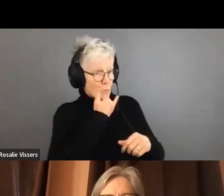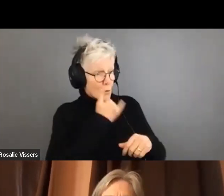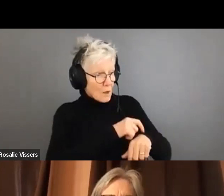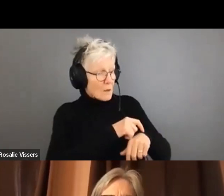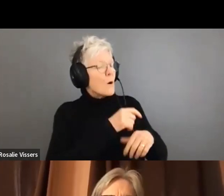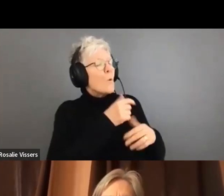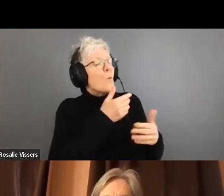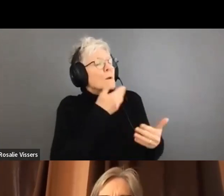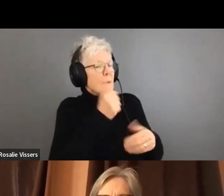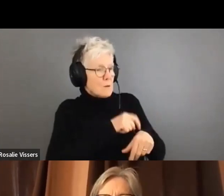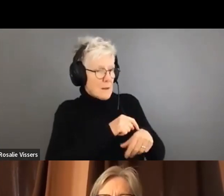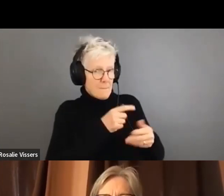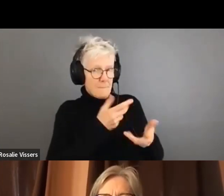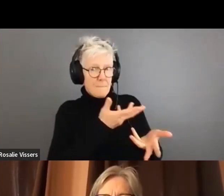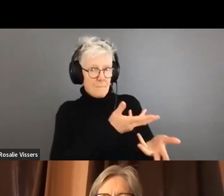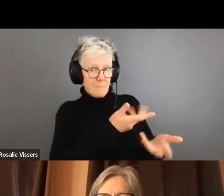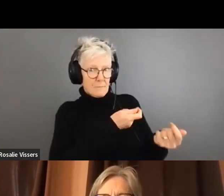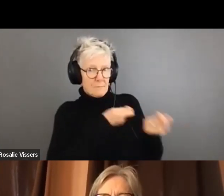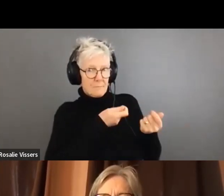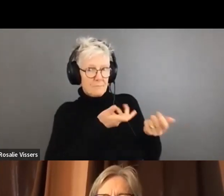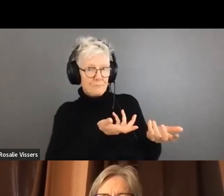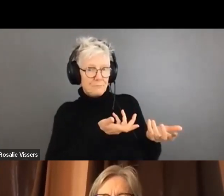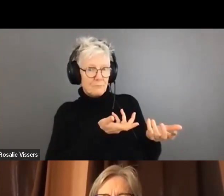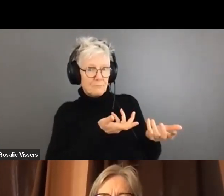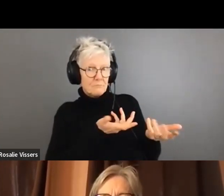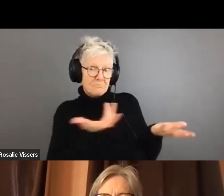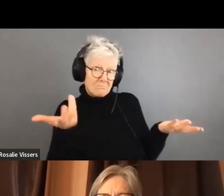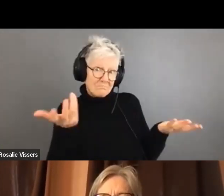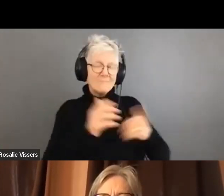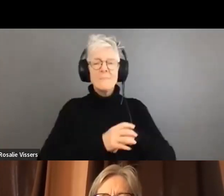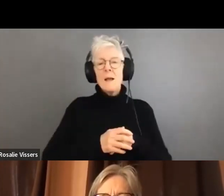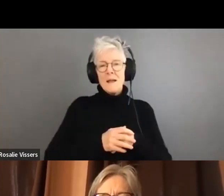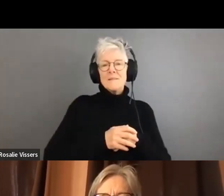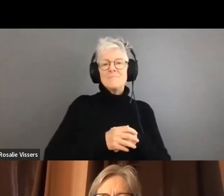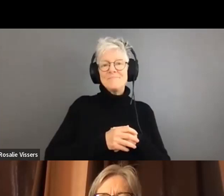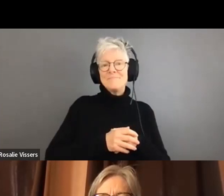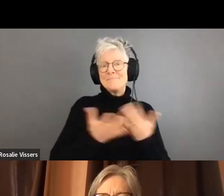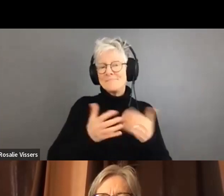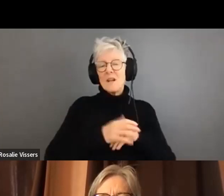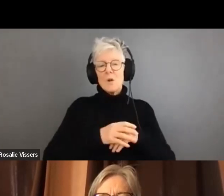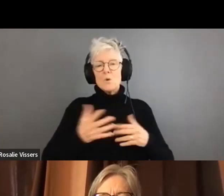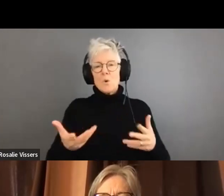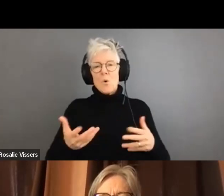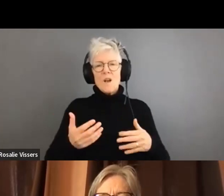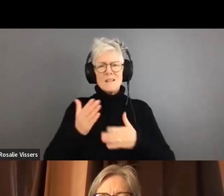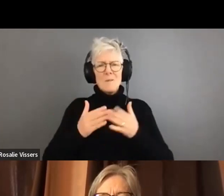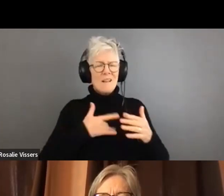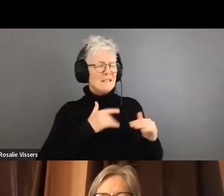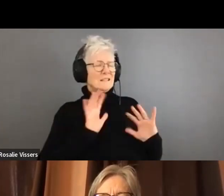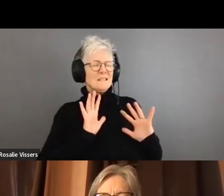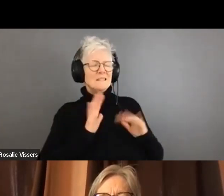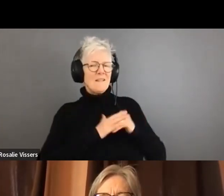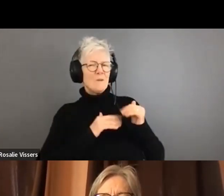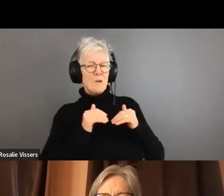When is a good time? Right? So others have said, you know what, I'm not comfortable. I said, okay, that's no